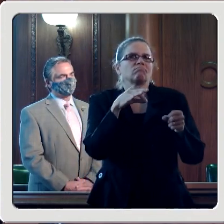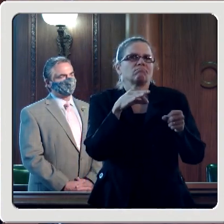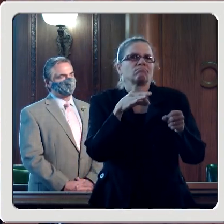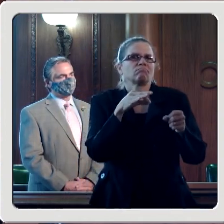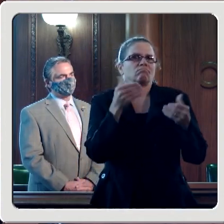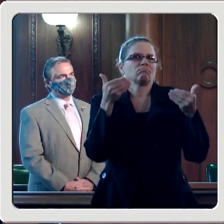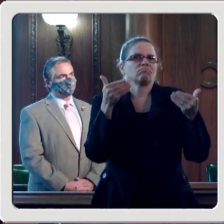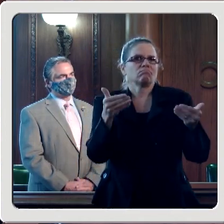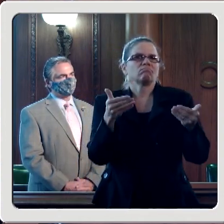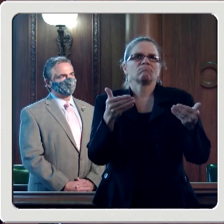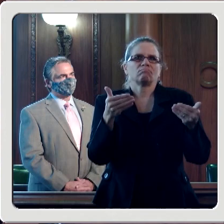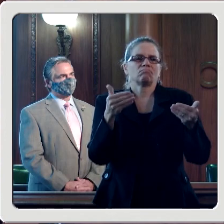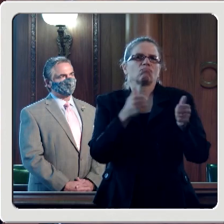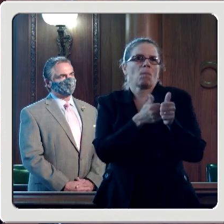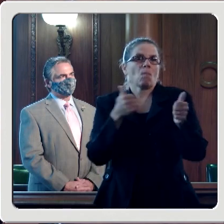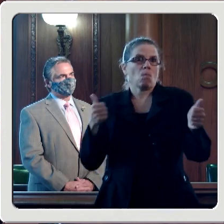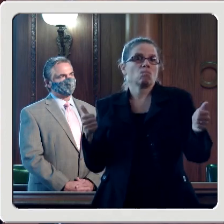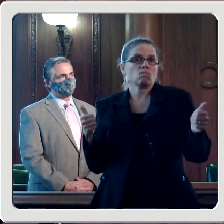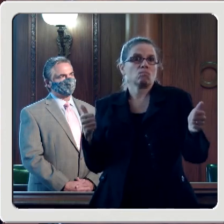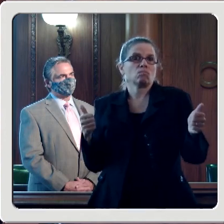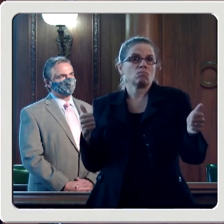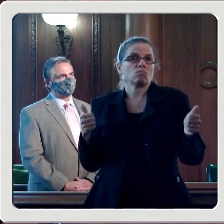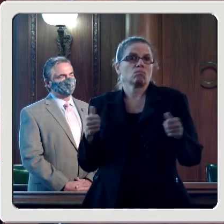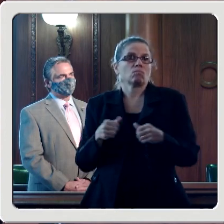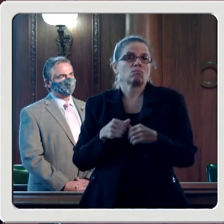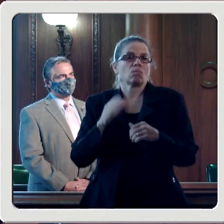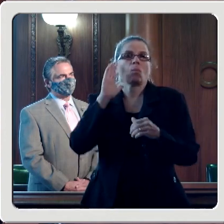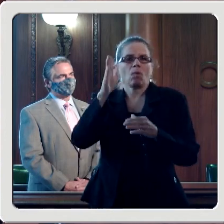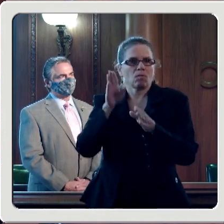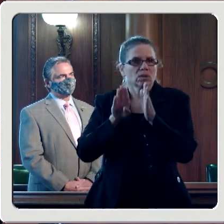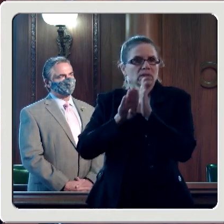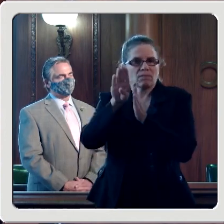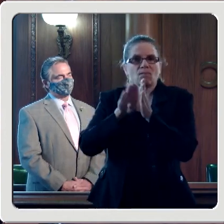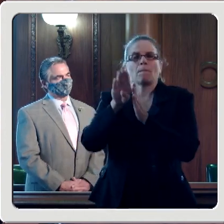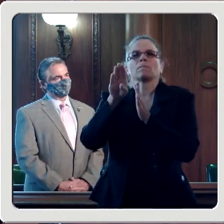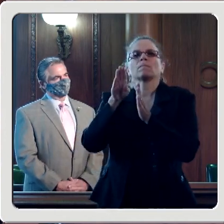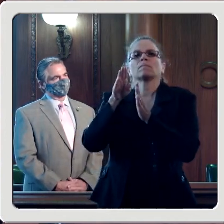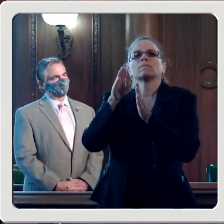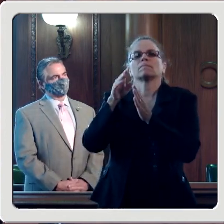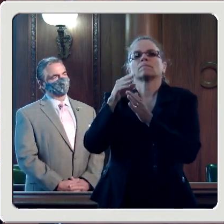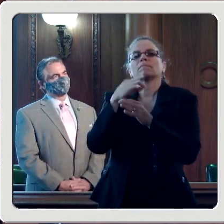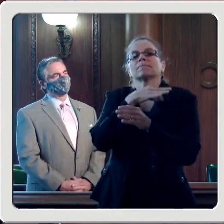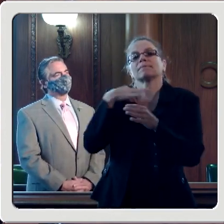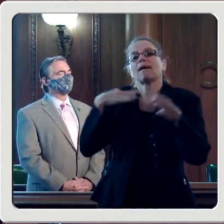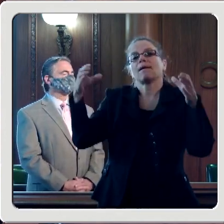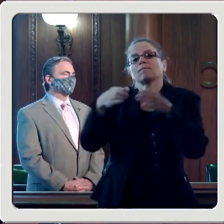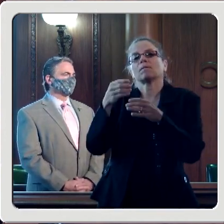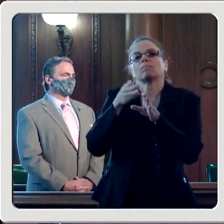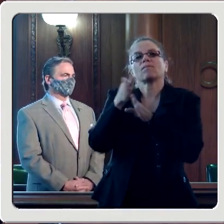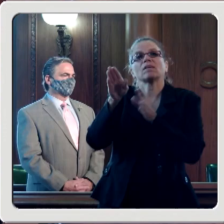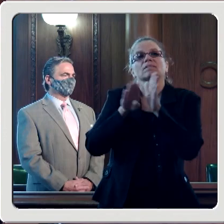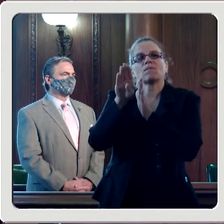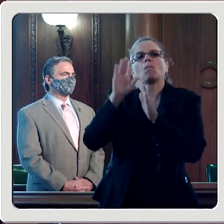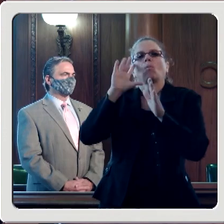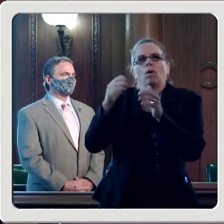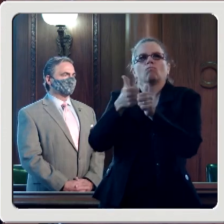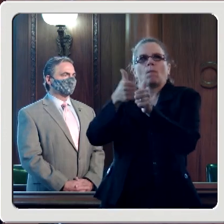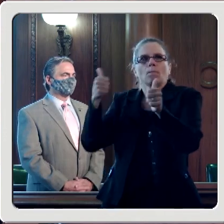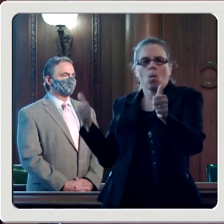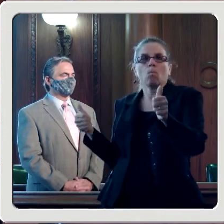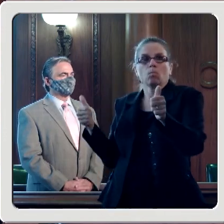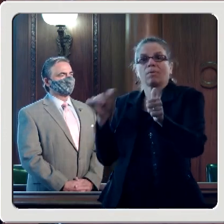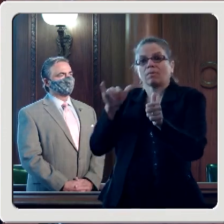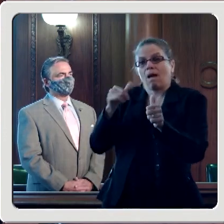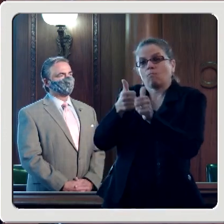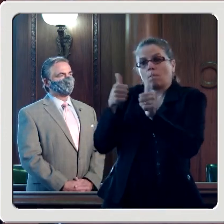our PD remotely. So this week, our staff is going to be engaged in PD. The next 2 weeks, our staff is going to